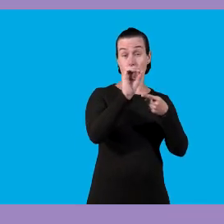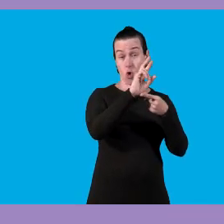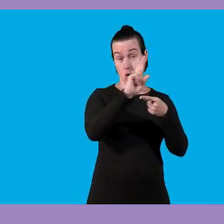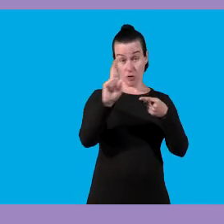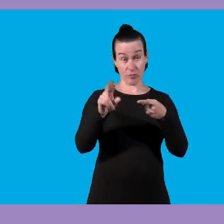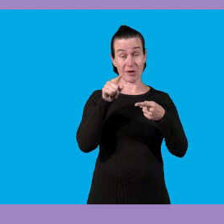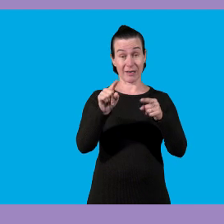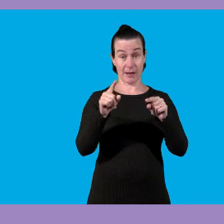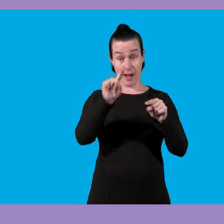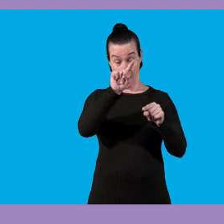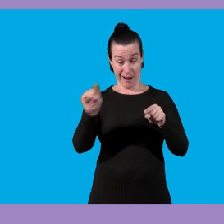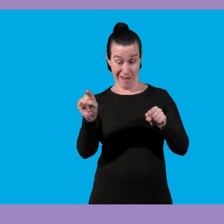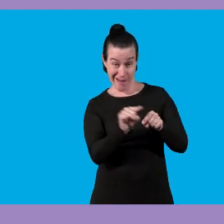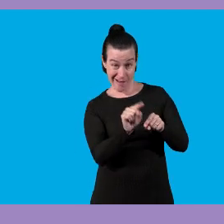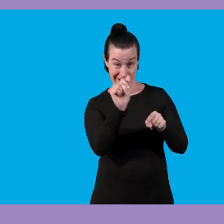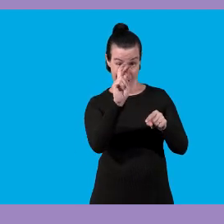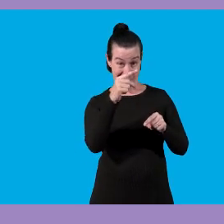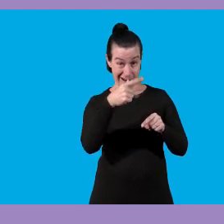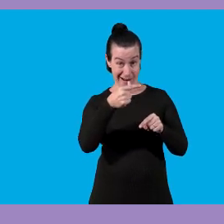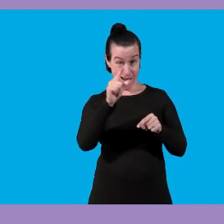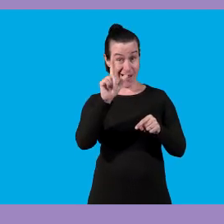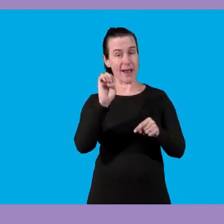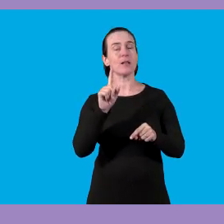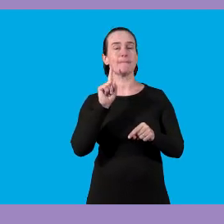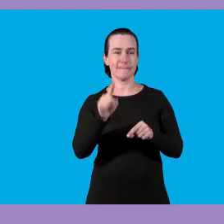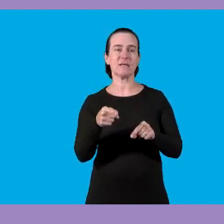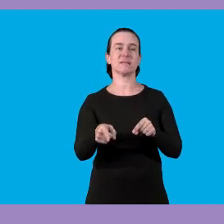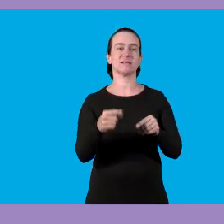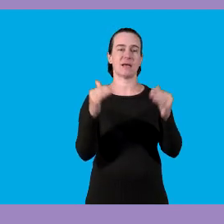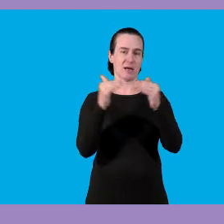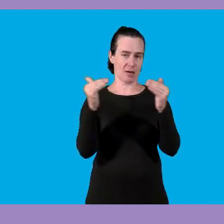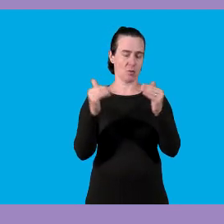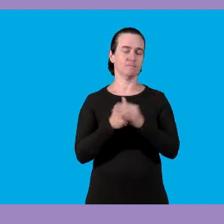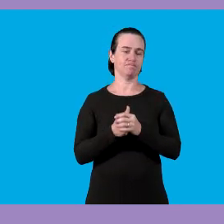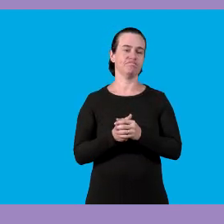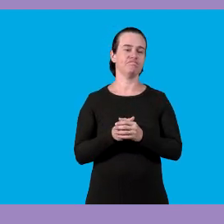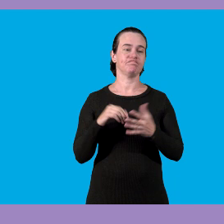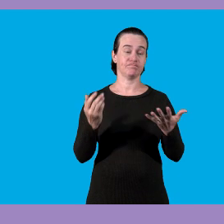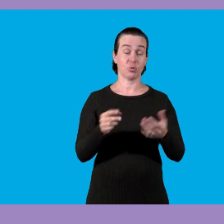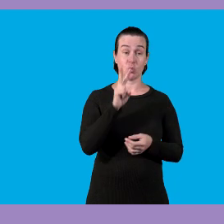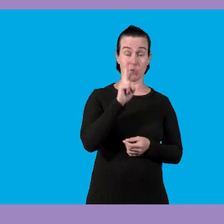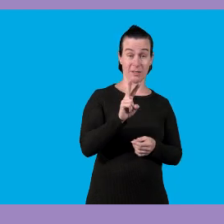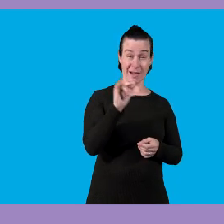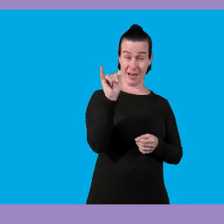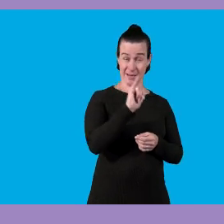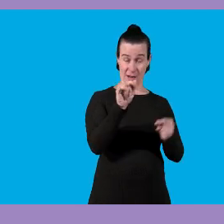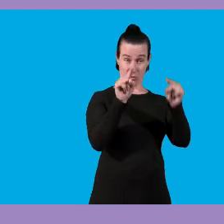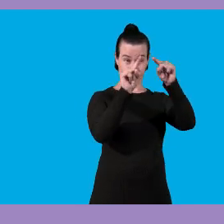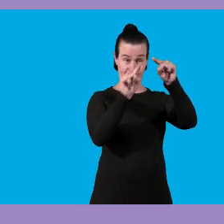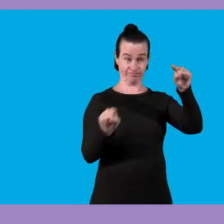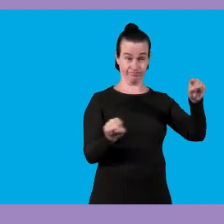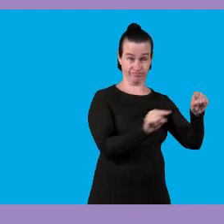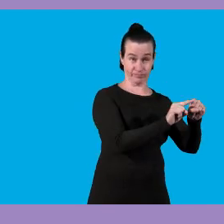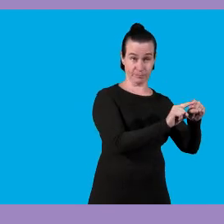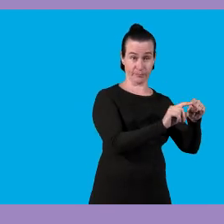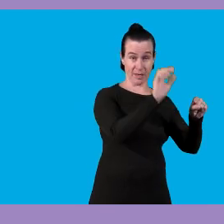at triangle ABC and triangle XYZ. As stated there, it says angle A equals